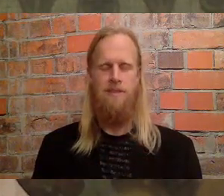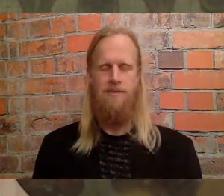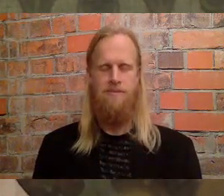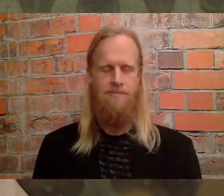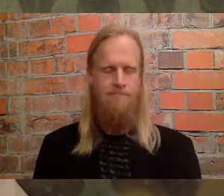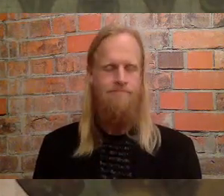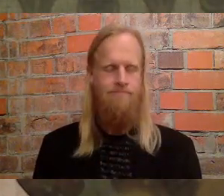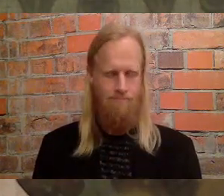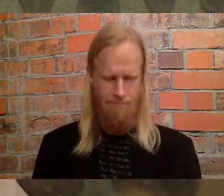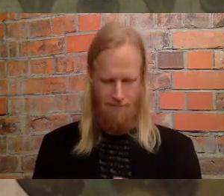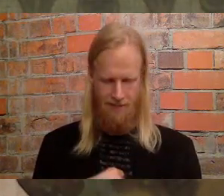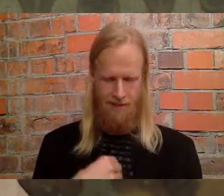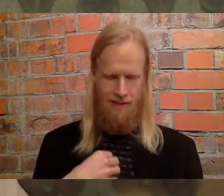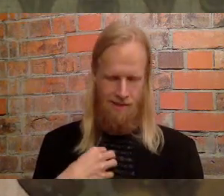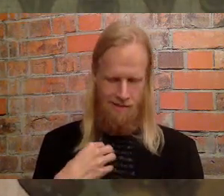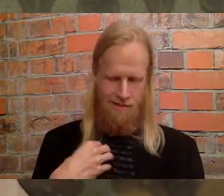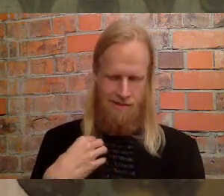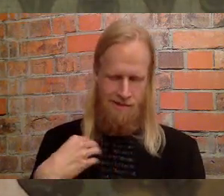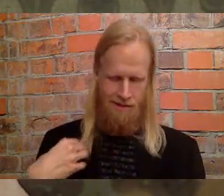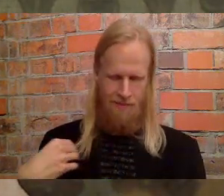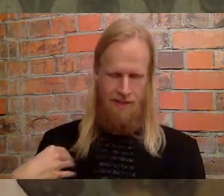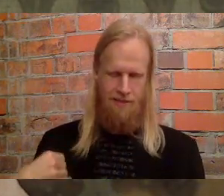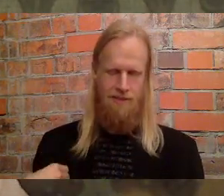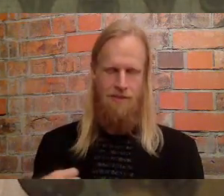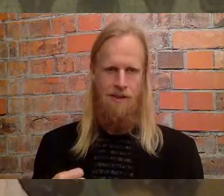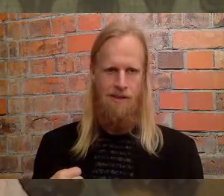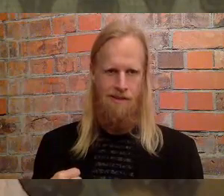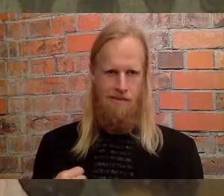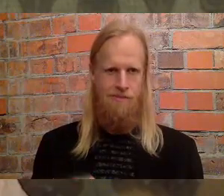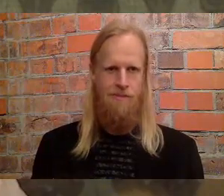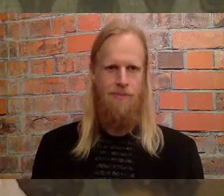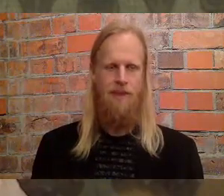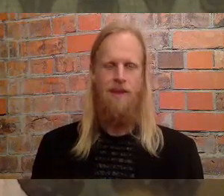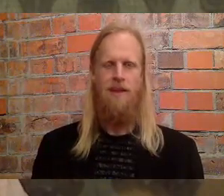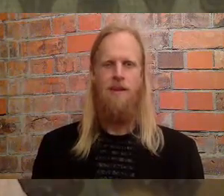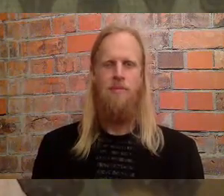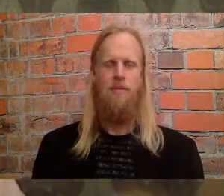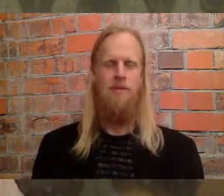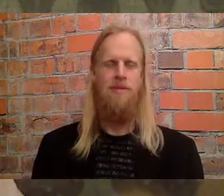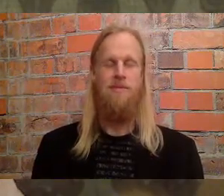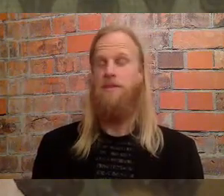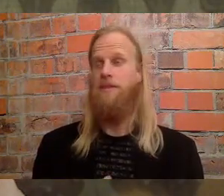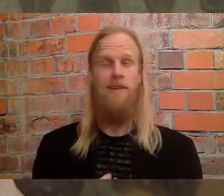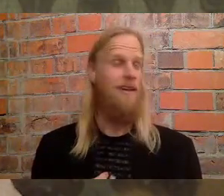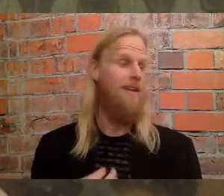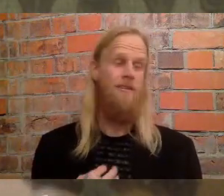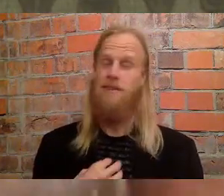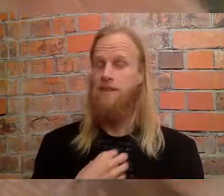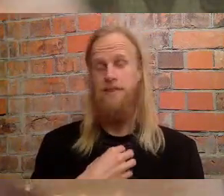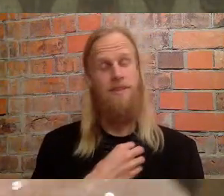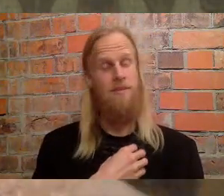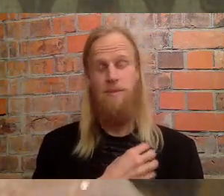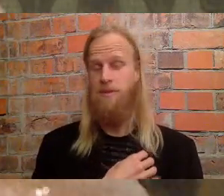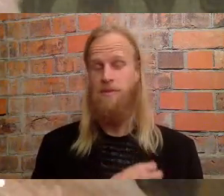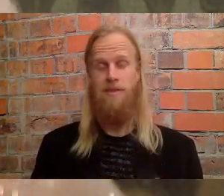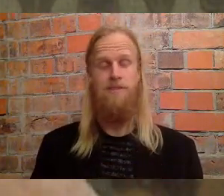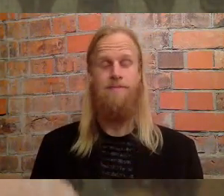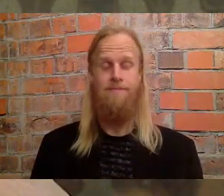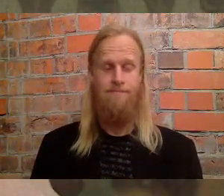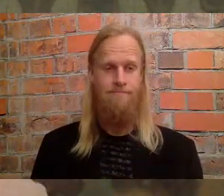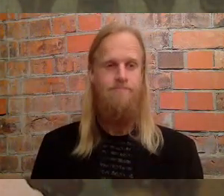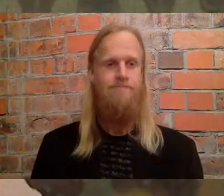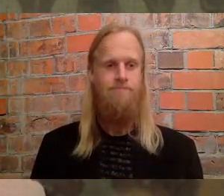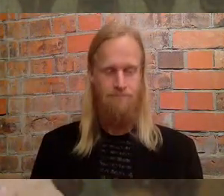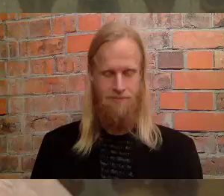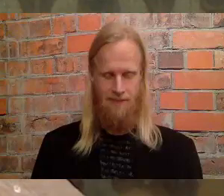Even if part of me doesn't believe anyone has a divine purpose, really. Big deep breath.